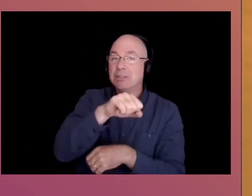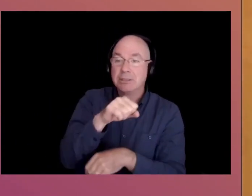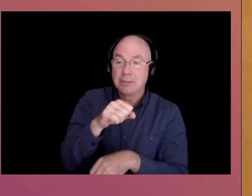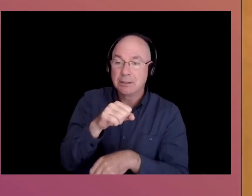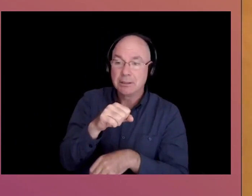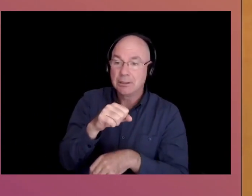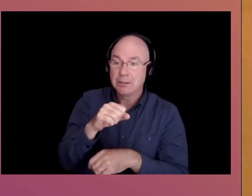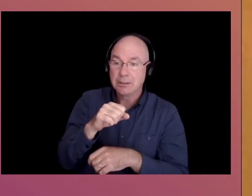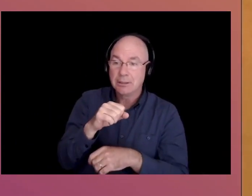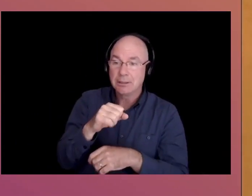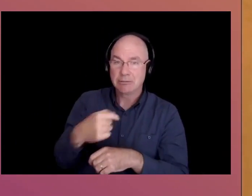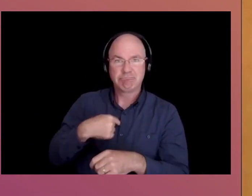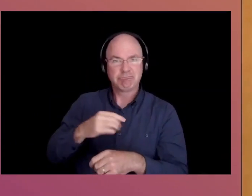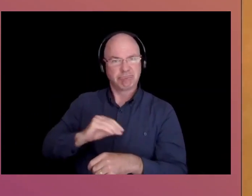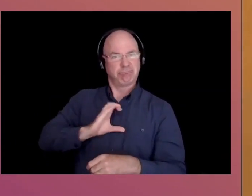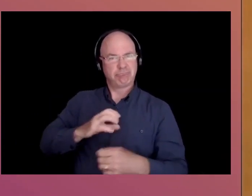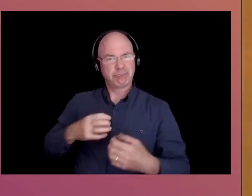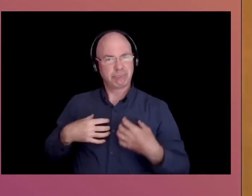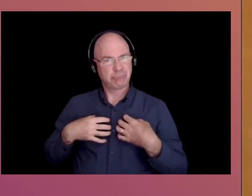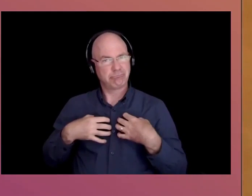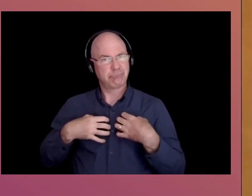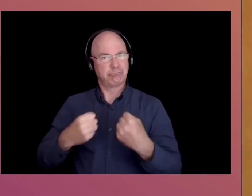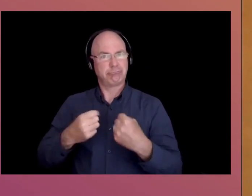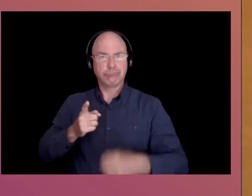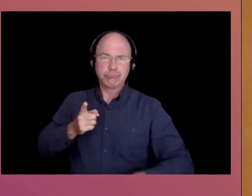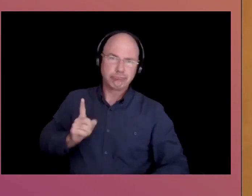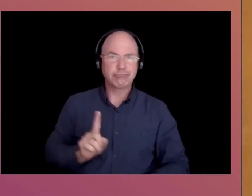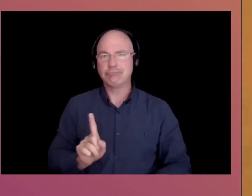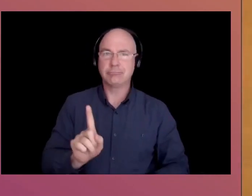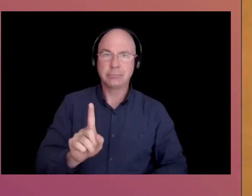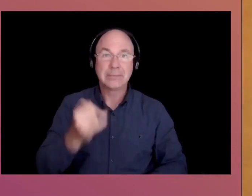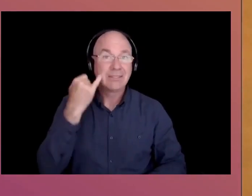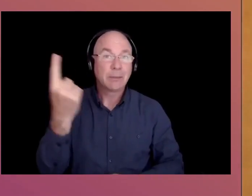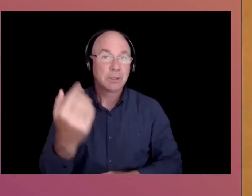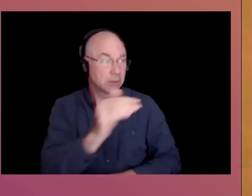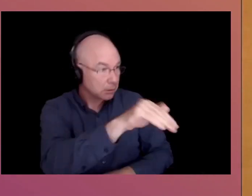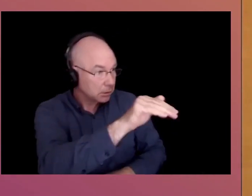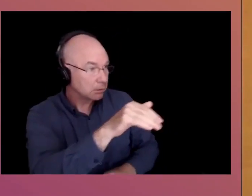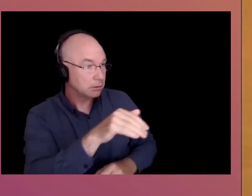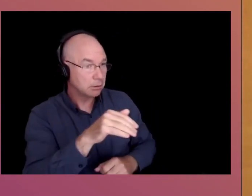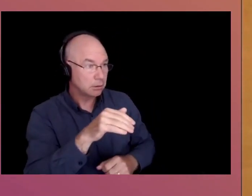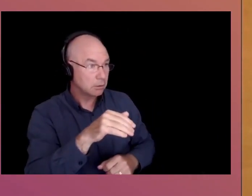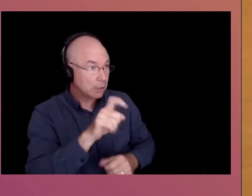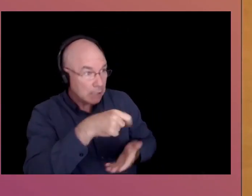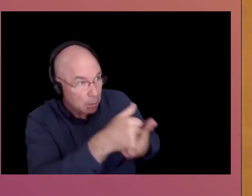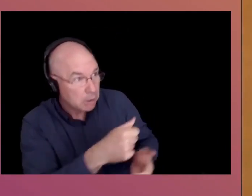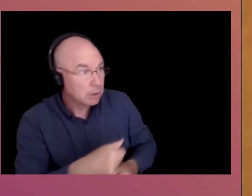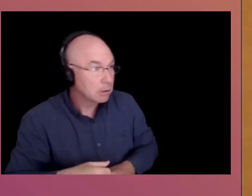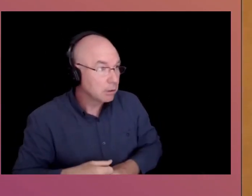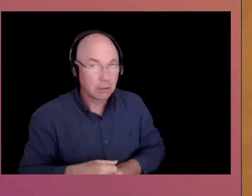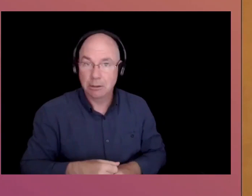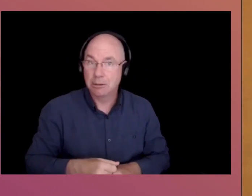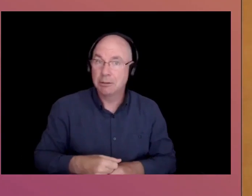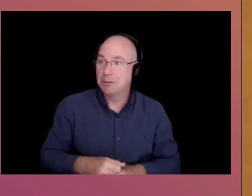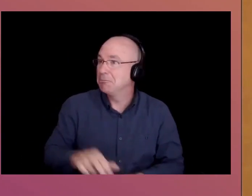and confidence that I have to walk somewhere. And when someone stops me and says, "Do you need some help?" I can say,